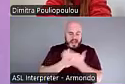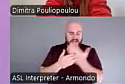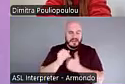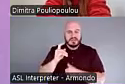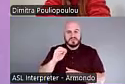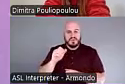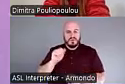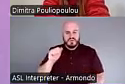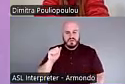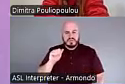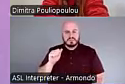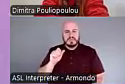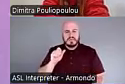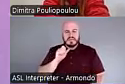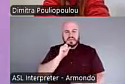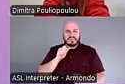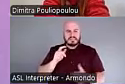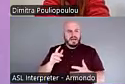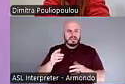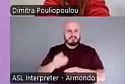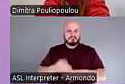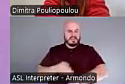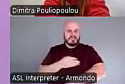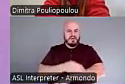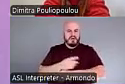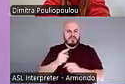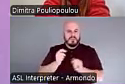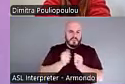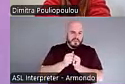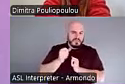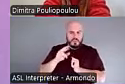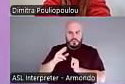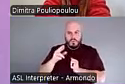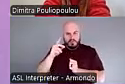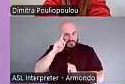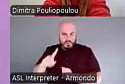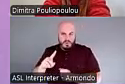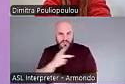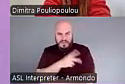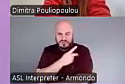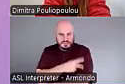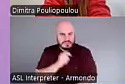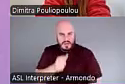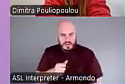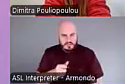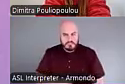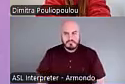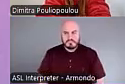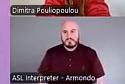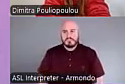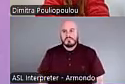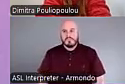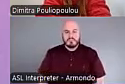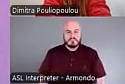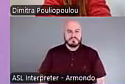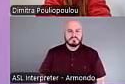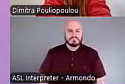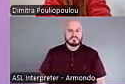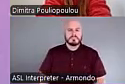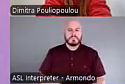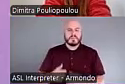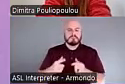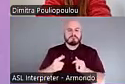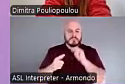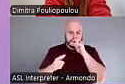hasn't meaningfully evolved with or for patients. So this study gave us clear direction.